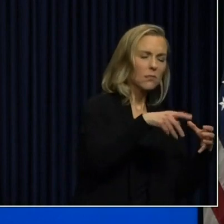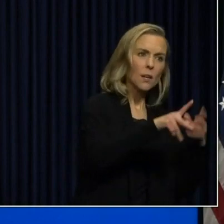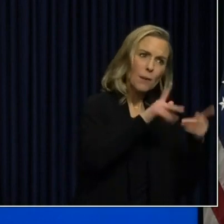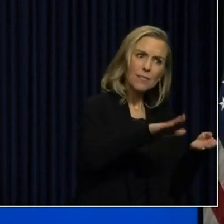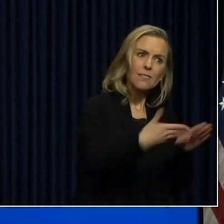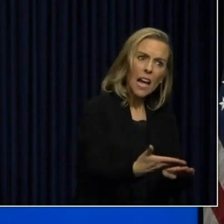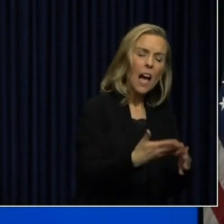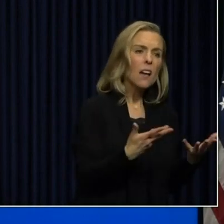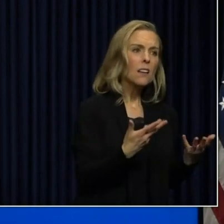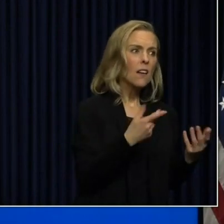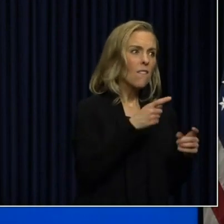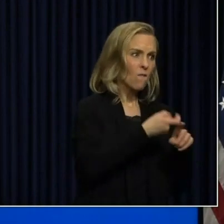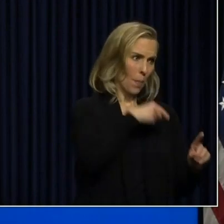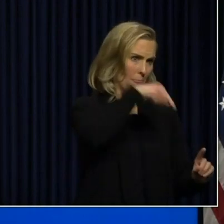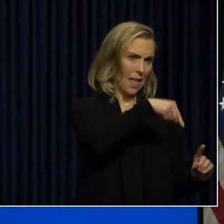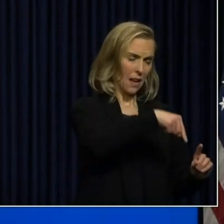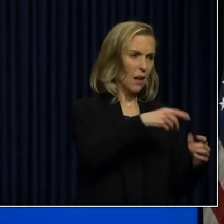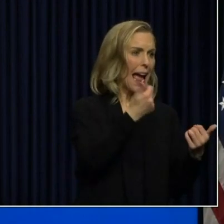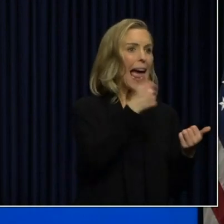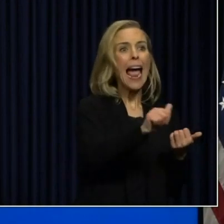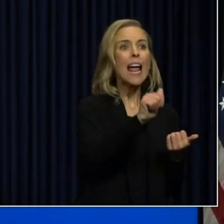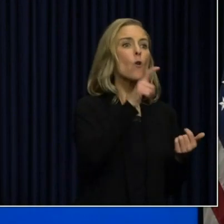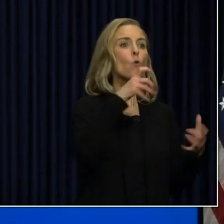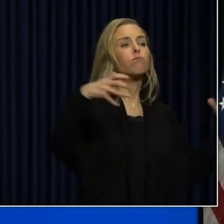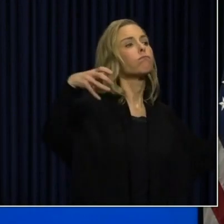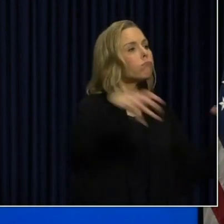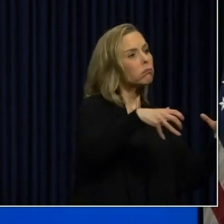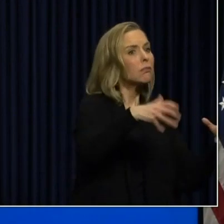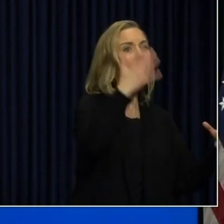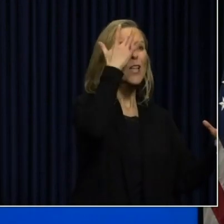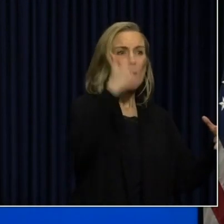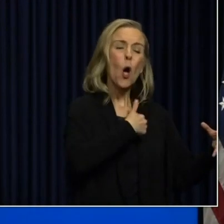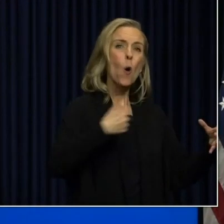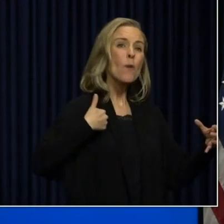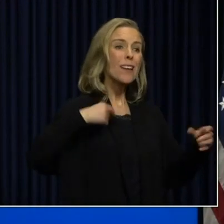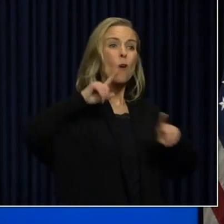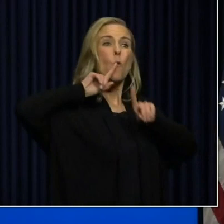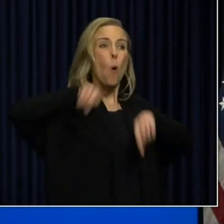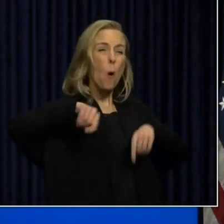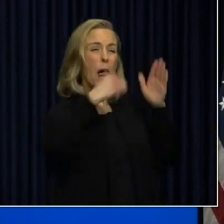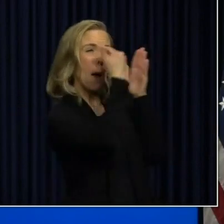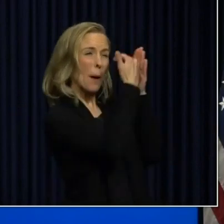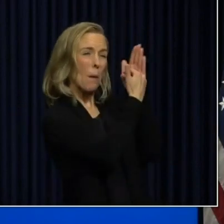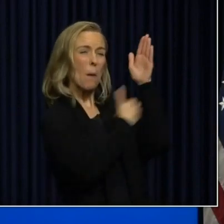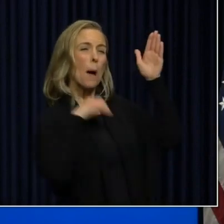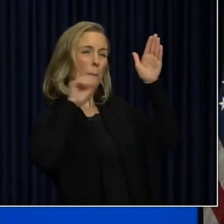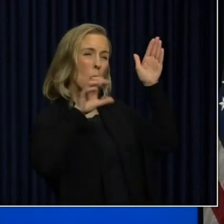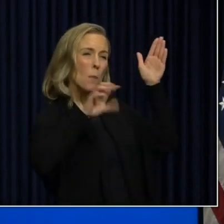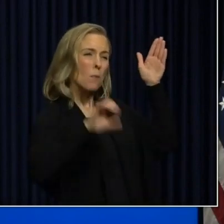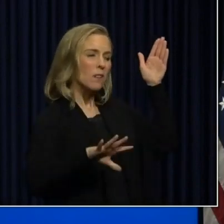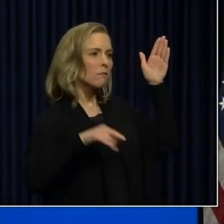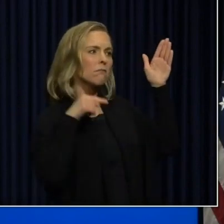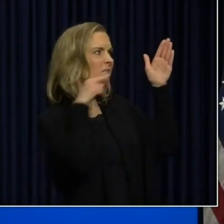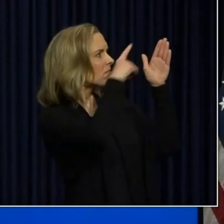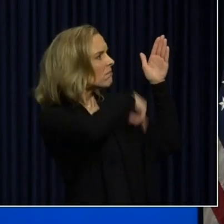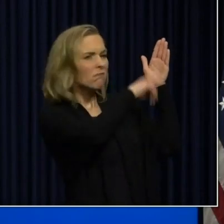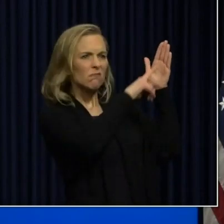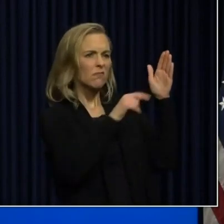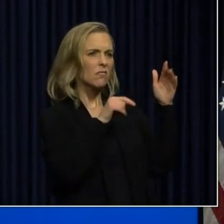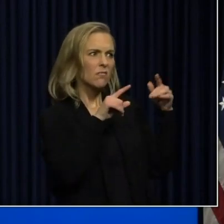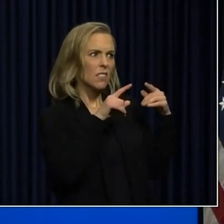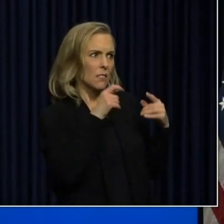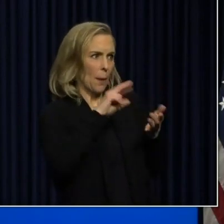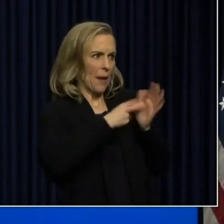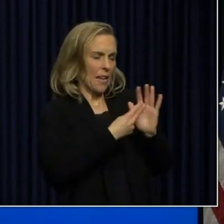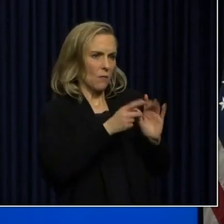that and any other mass gathering. And that's why the orders that we put out, and none of them are particular to any faith-based